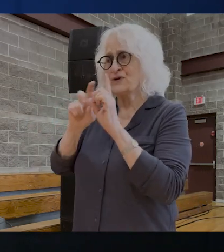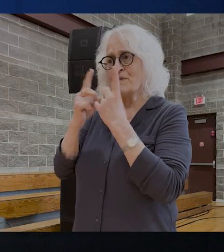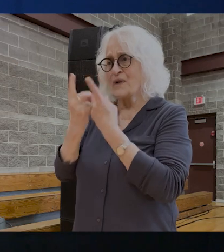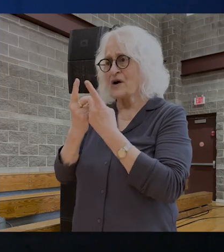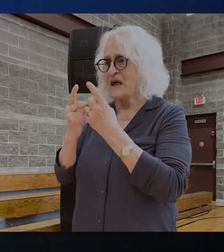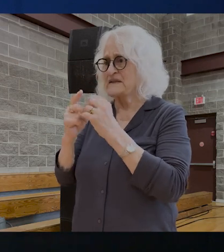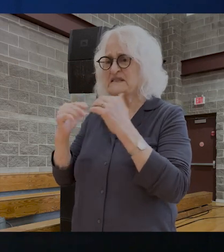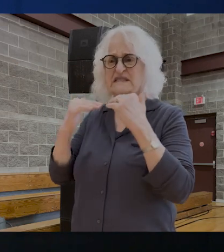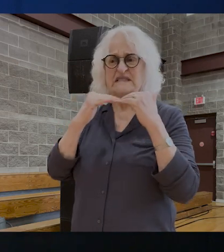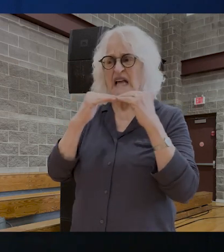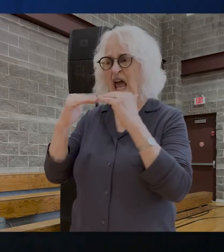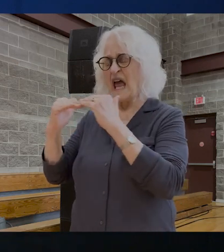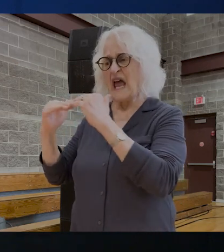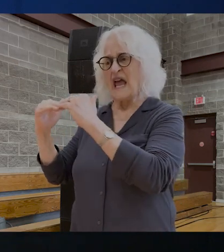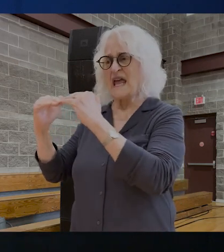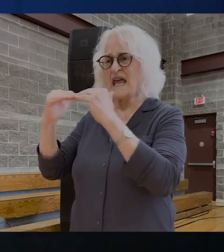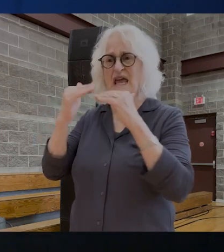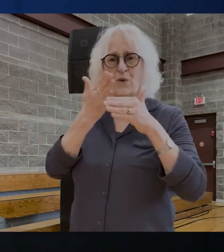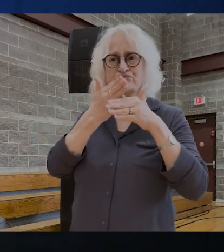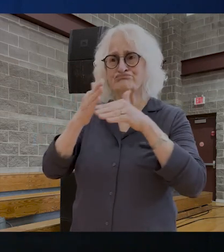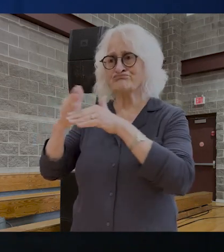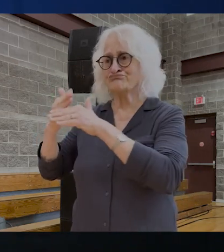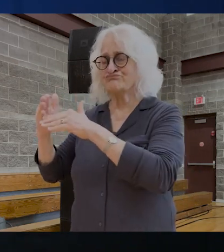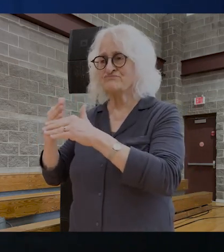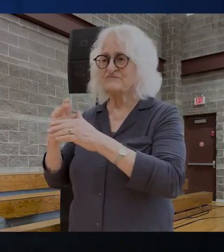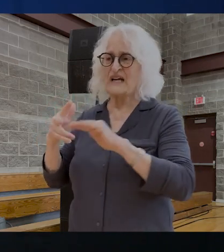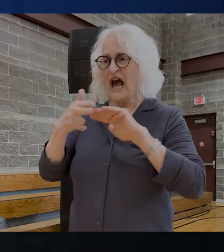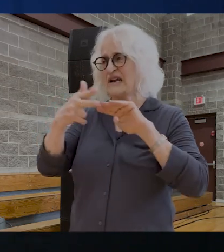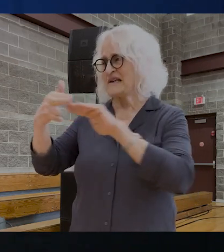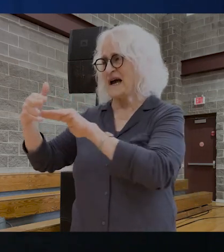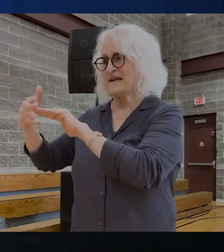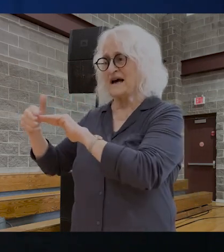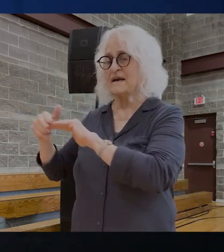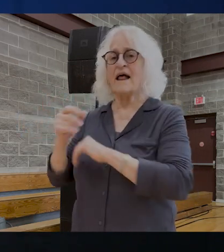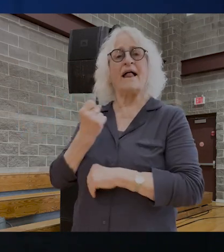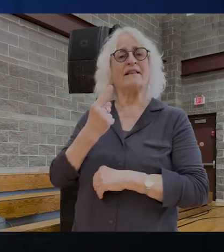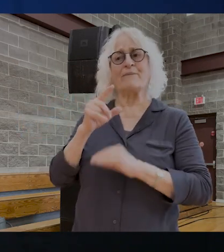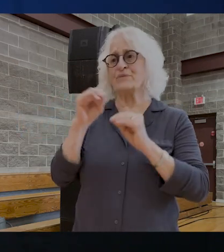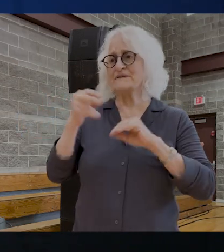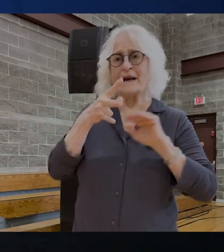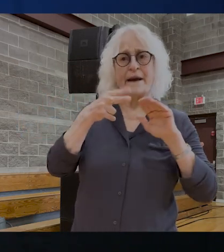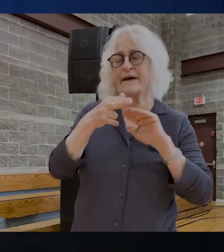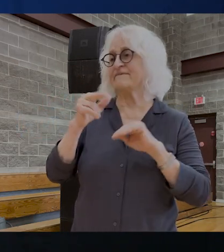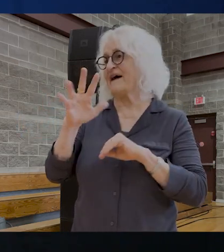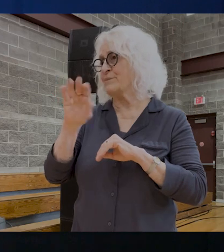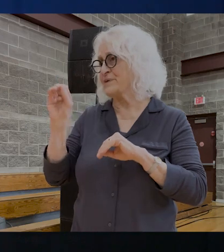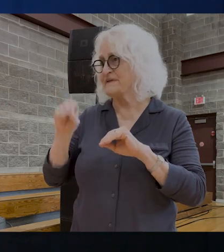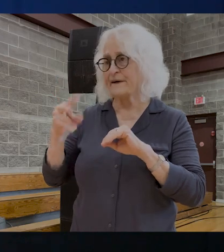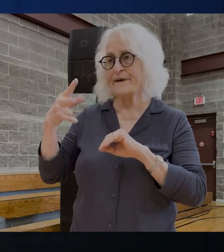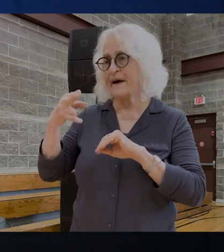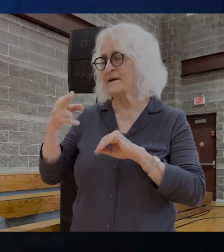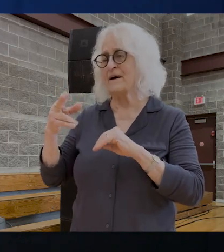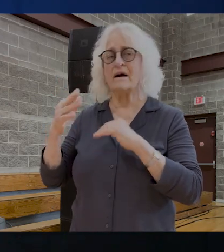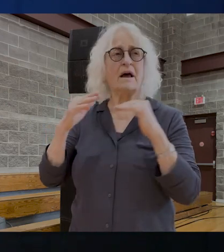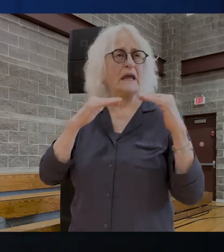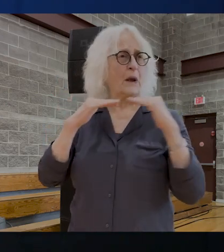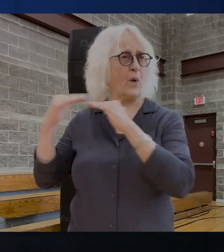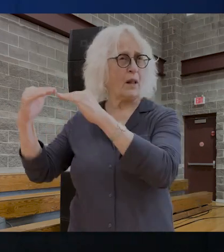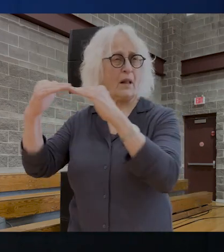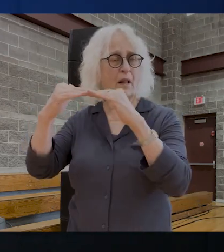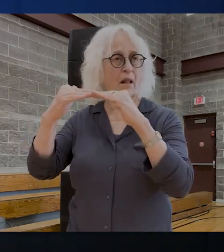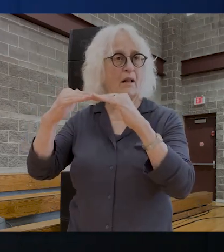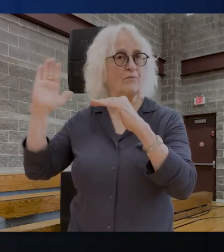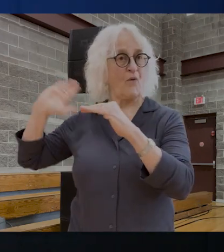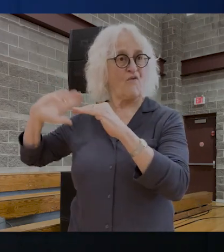got the same cut across the board. Every department got 11% cut, 5% cut. And what